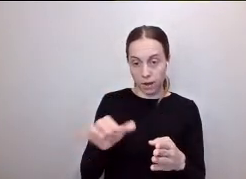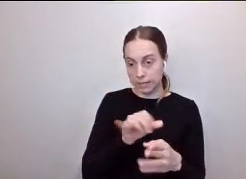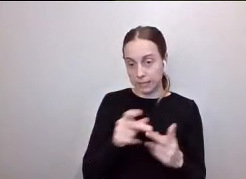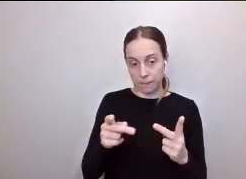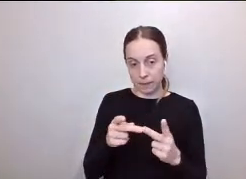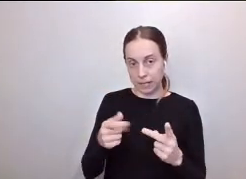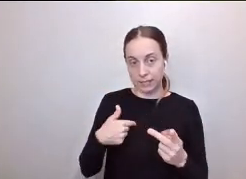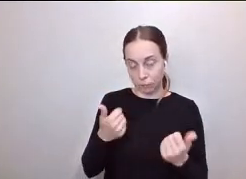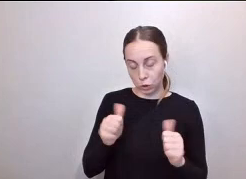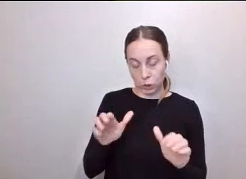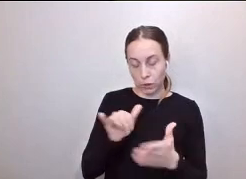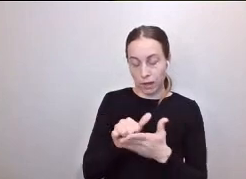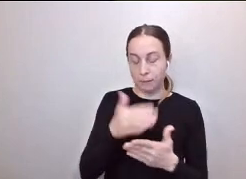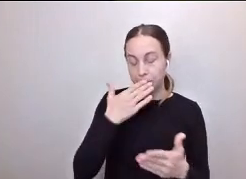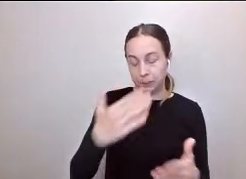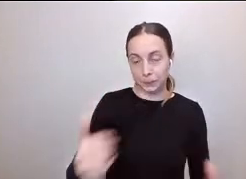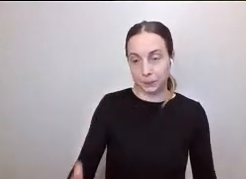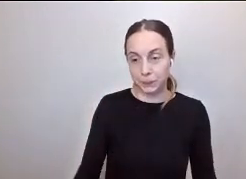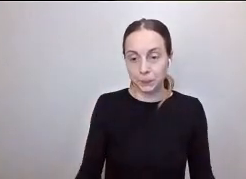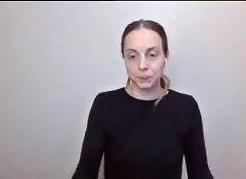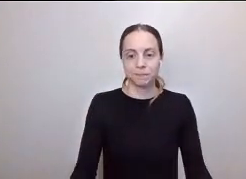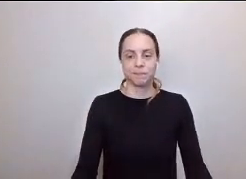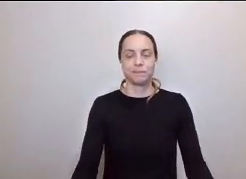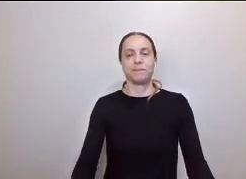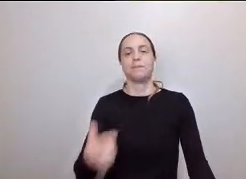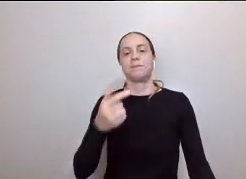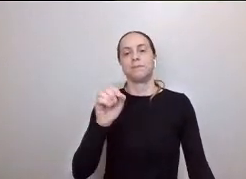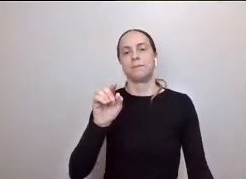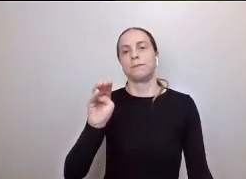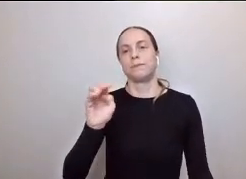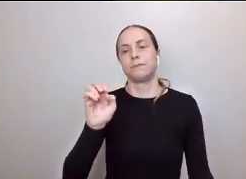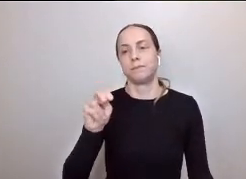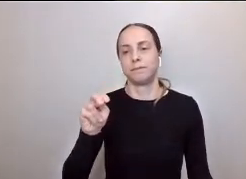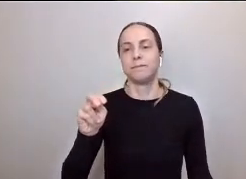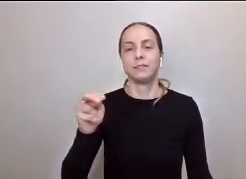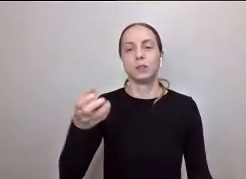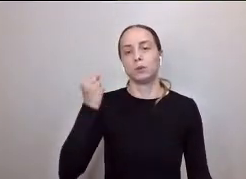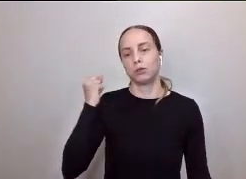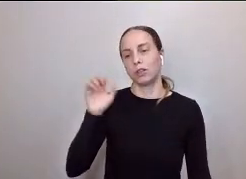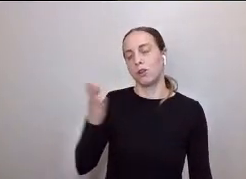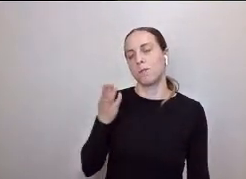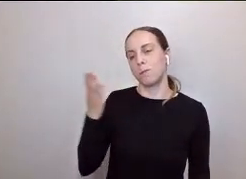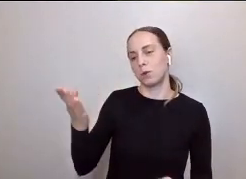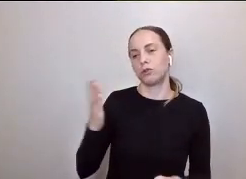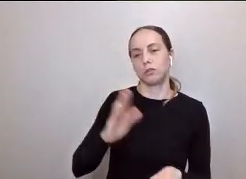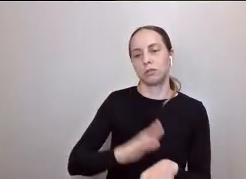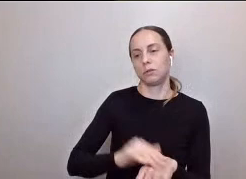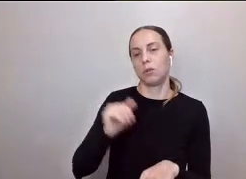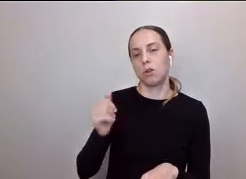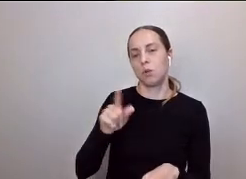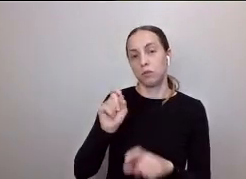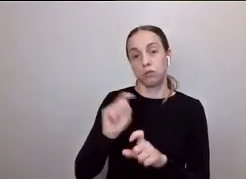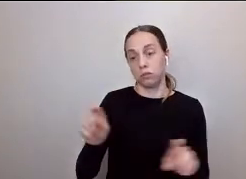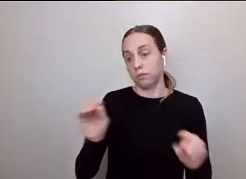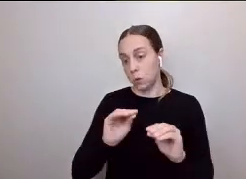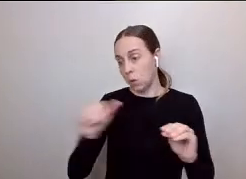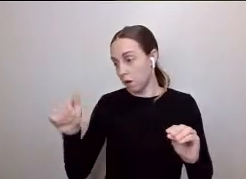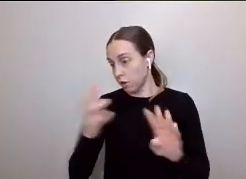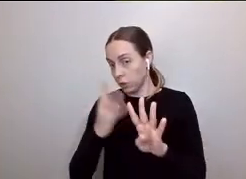you. Okay, Councilmember Goodman has withdrawn her motion to call the question. I see no other council members in queue. Clerk, please call the